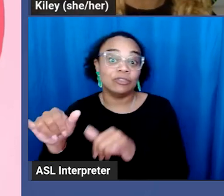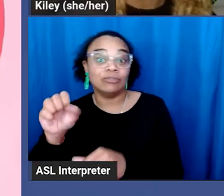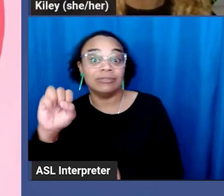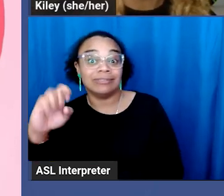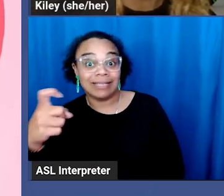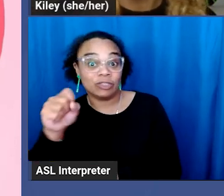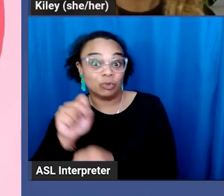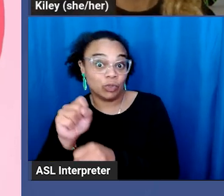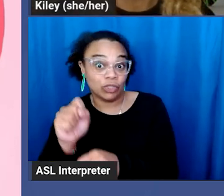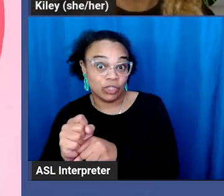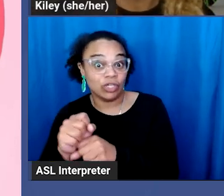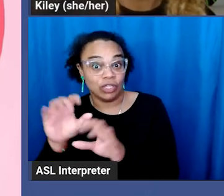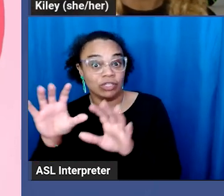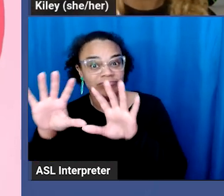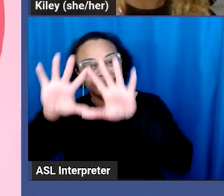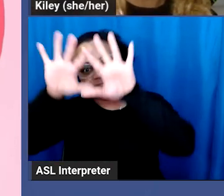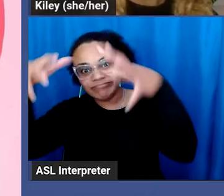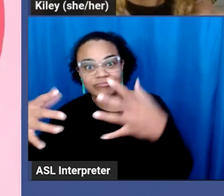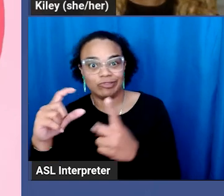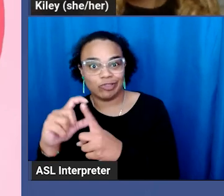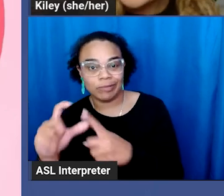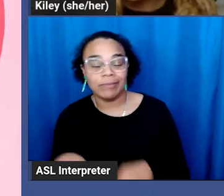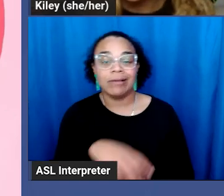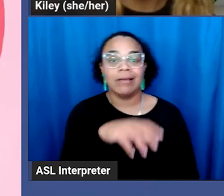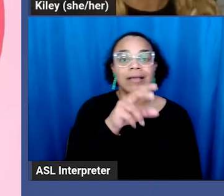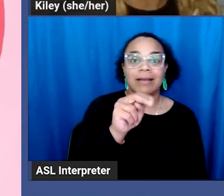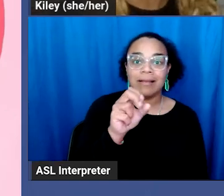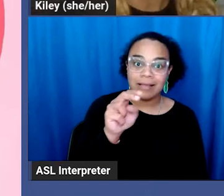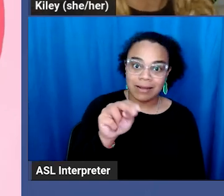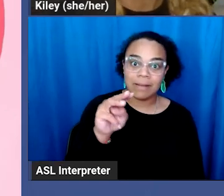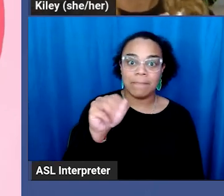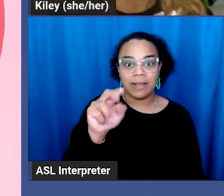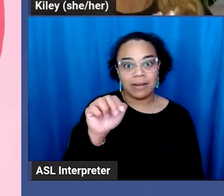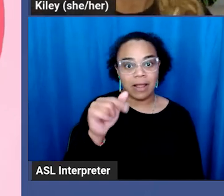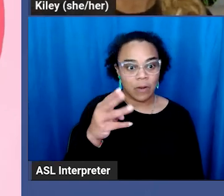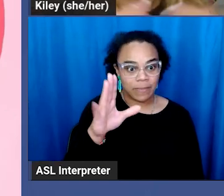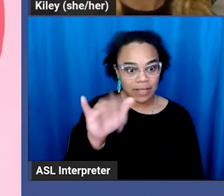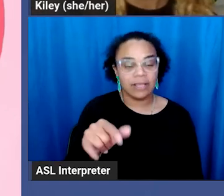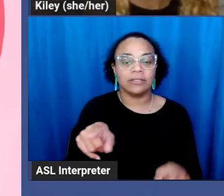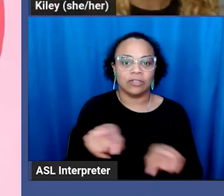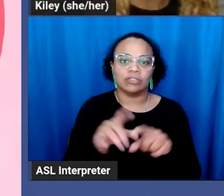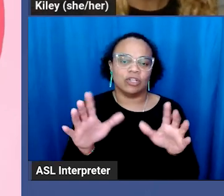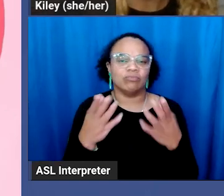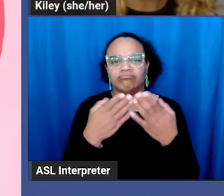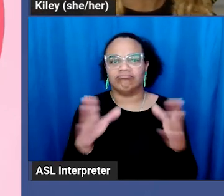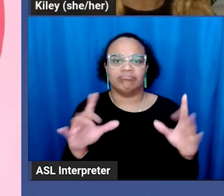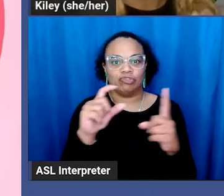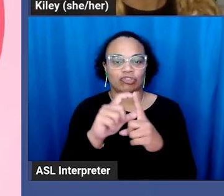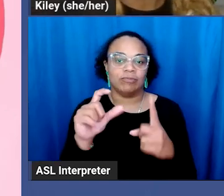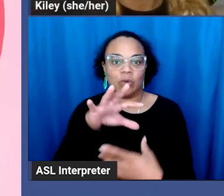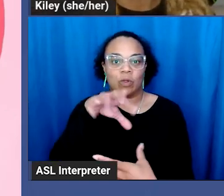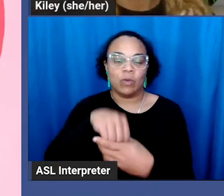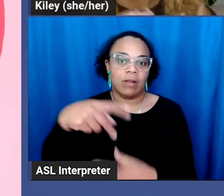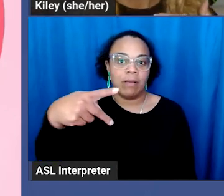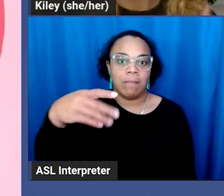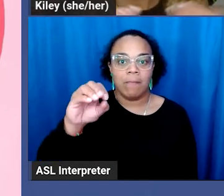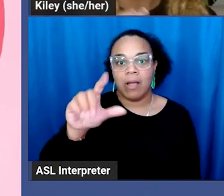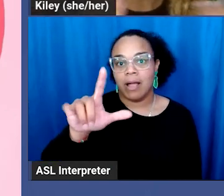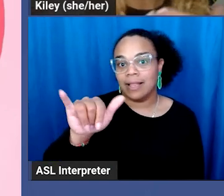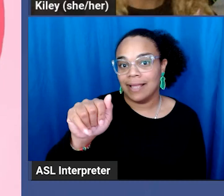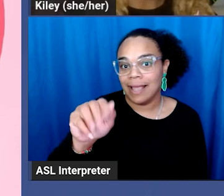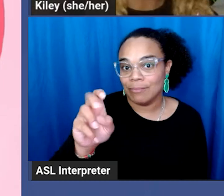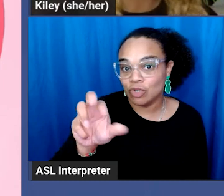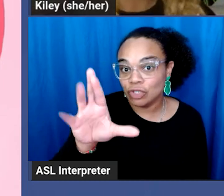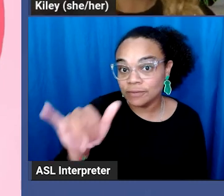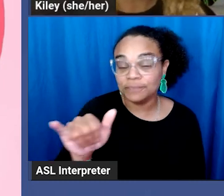term, non-monogamy is also an umbrella term, and that encompasses polyamory, which is more